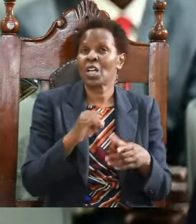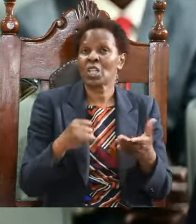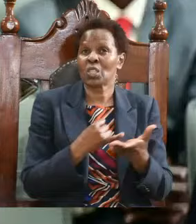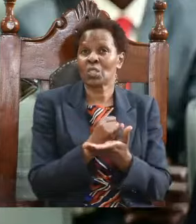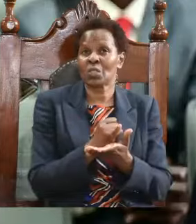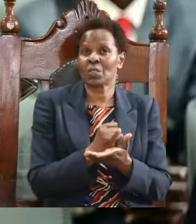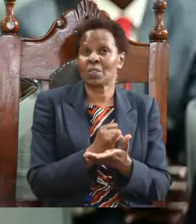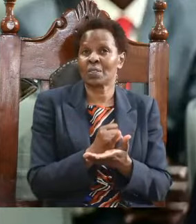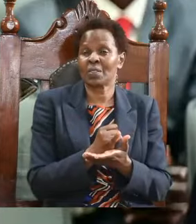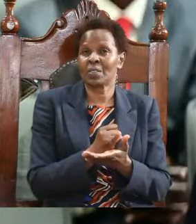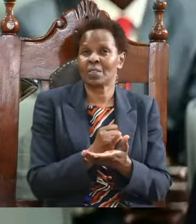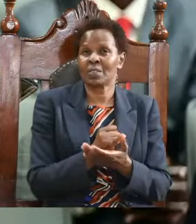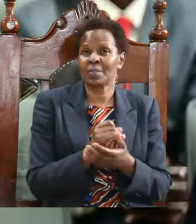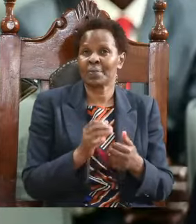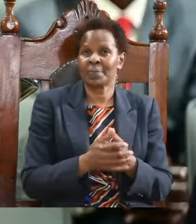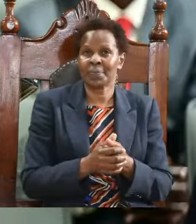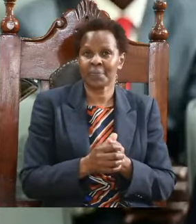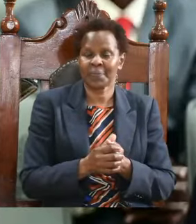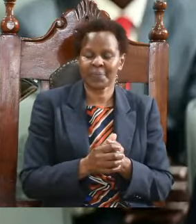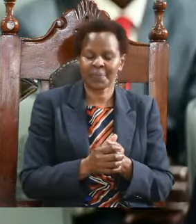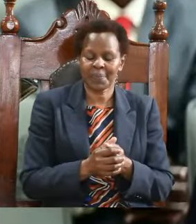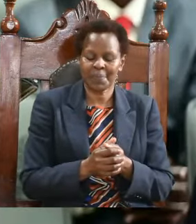Lord. Sitaki kukaa hapo, my time is up.